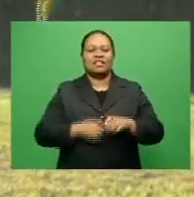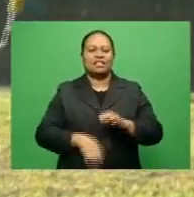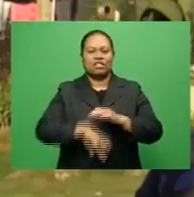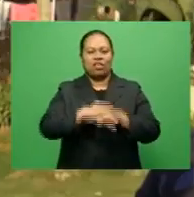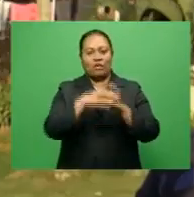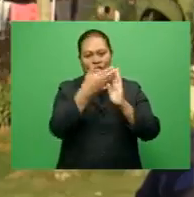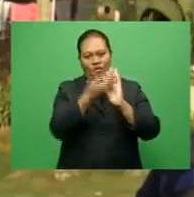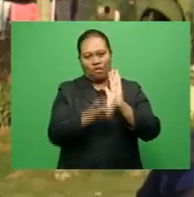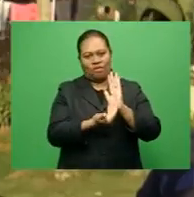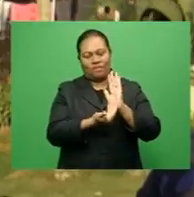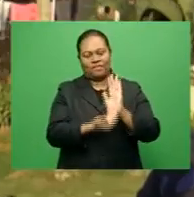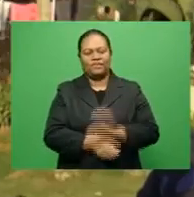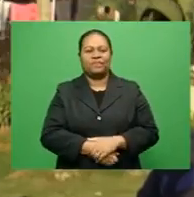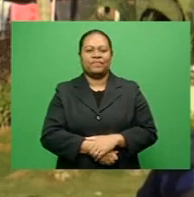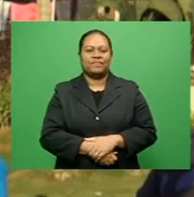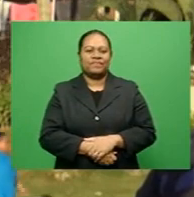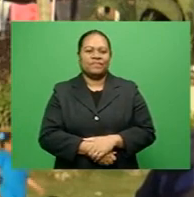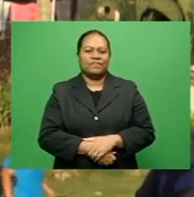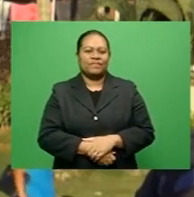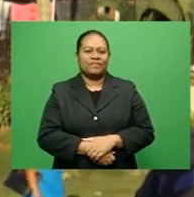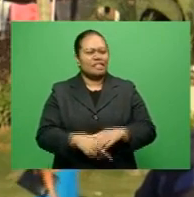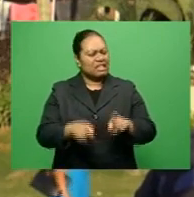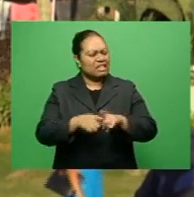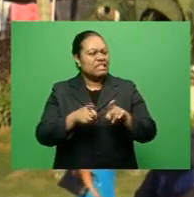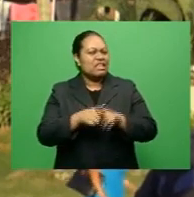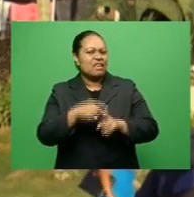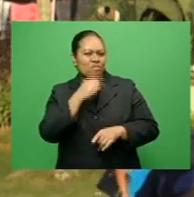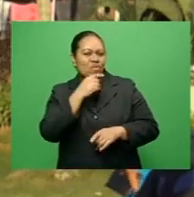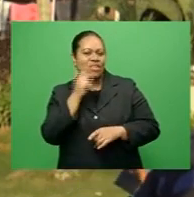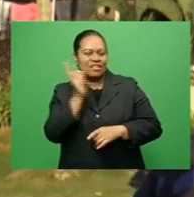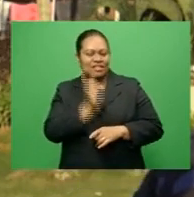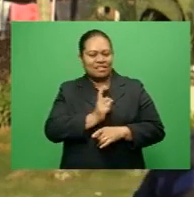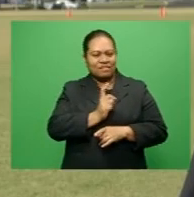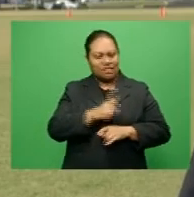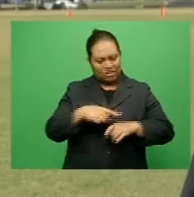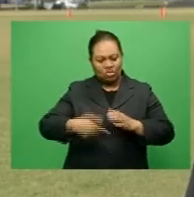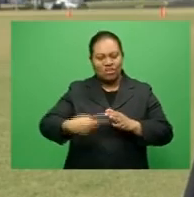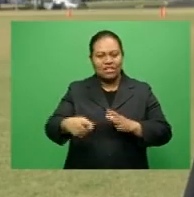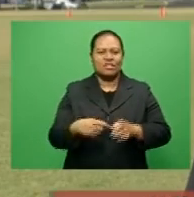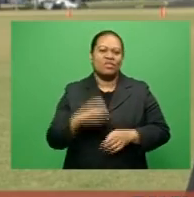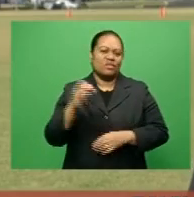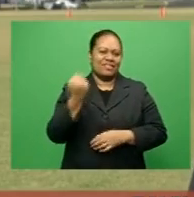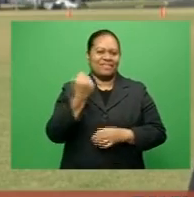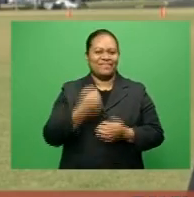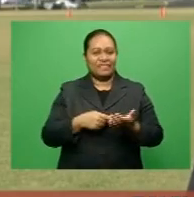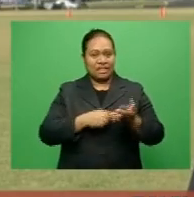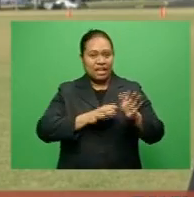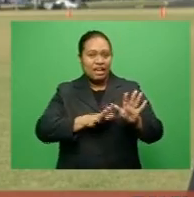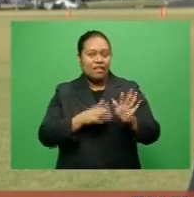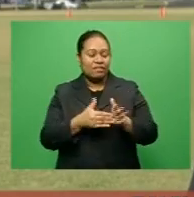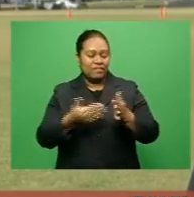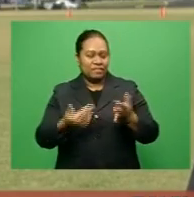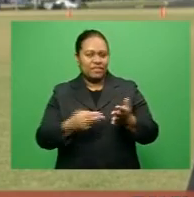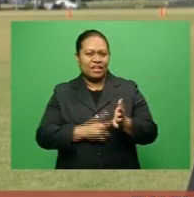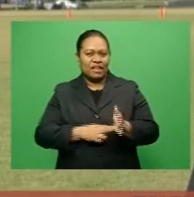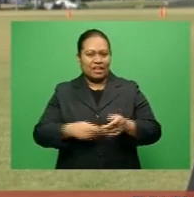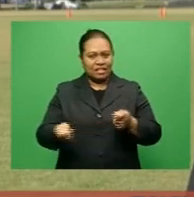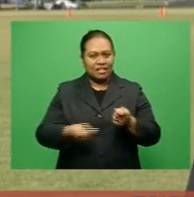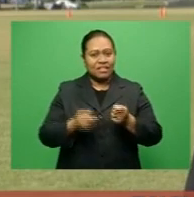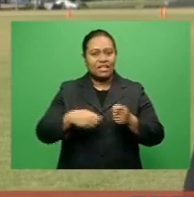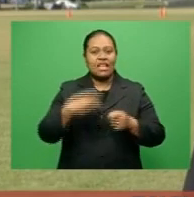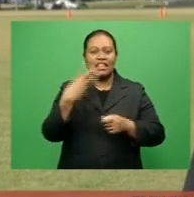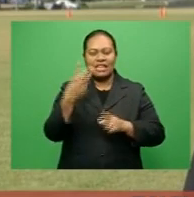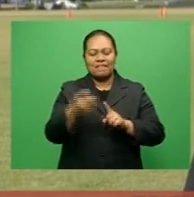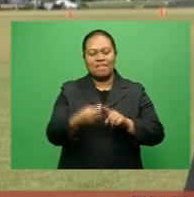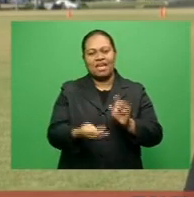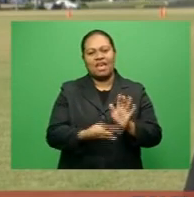coming in, still we managed to keep that winning form. Tailevu will take on Naitasiri at 3 p.m. tomorrow